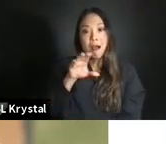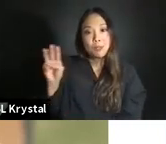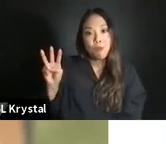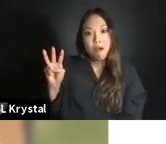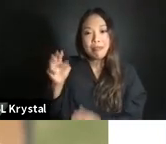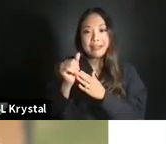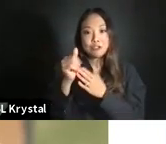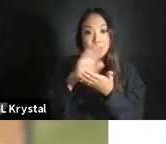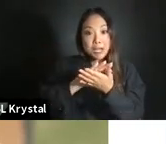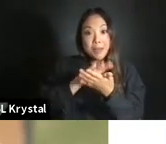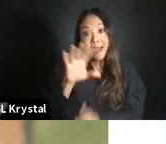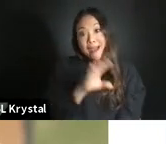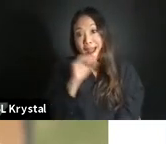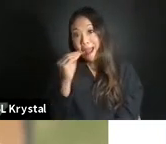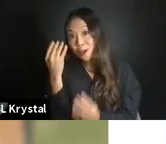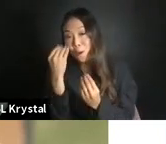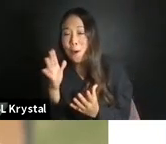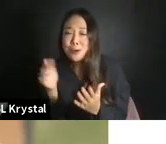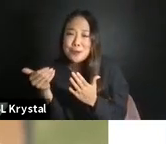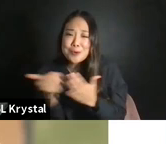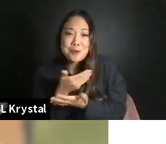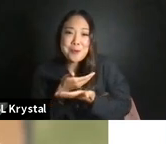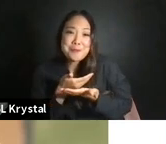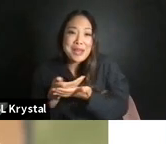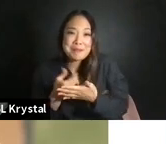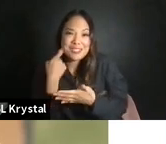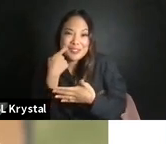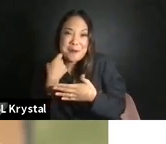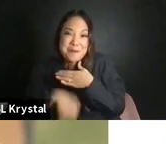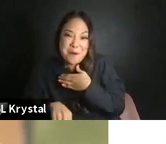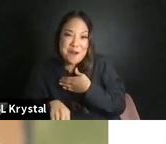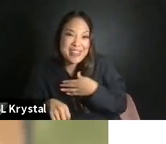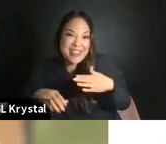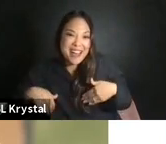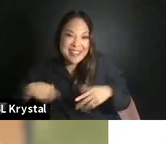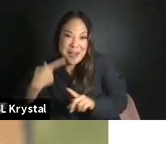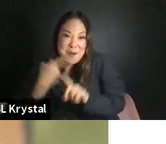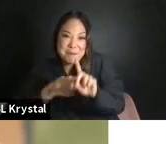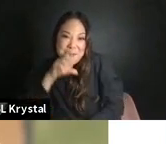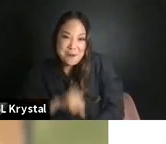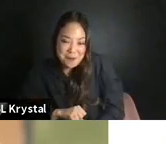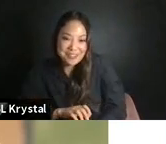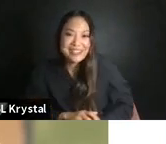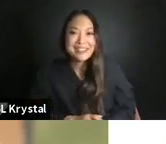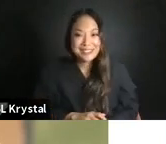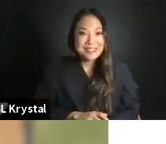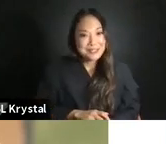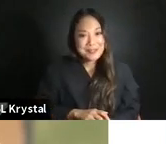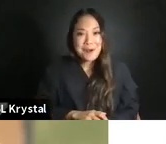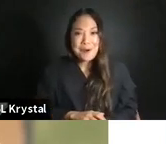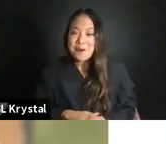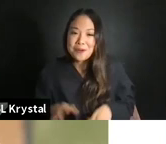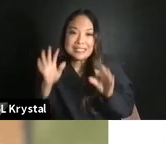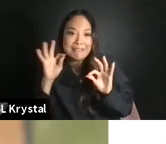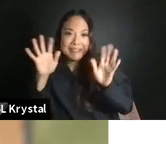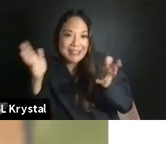note he has a brand new baby at home i don't even think quite a month old yet so uh let's definitely keep him lifted up